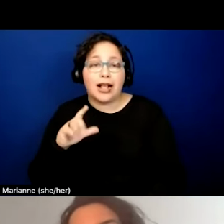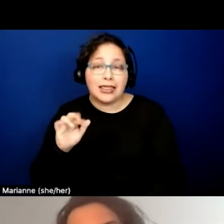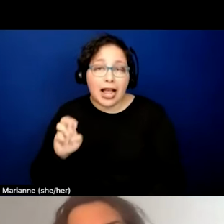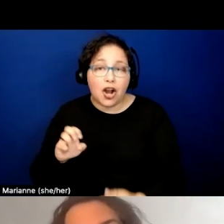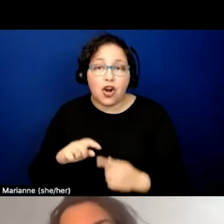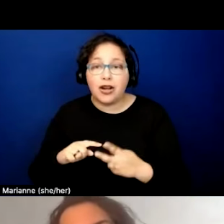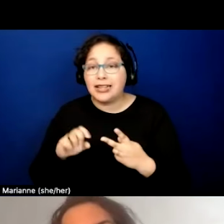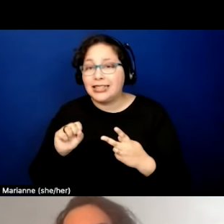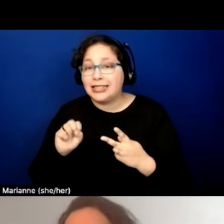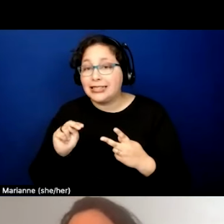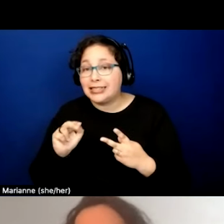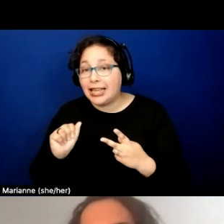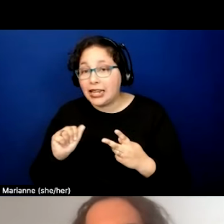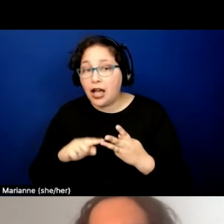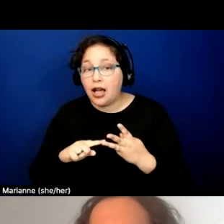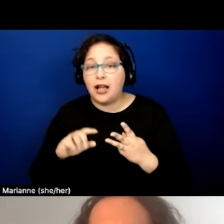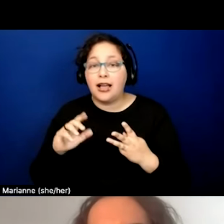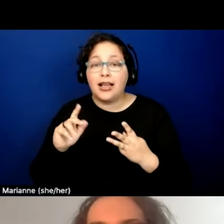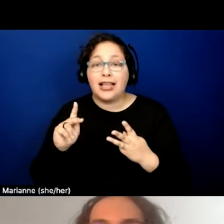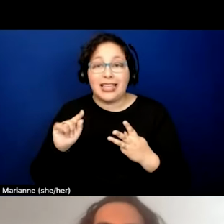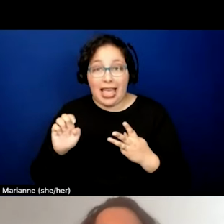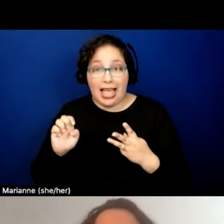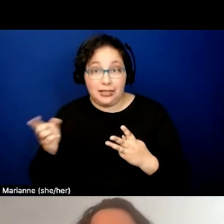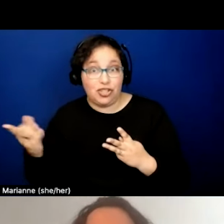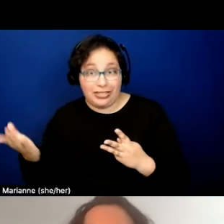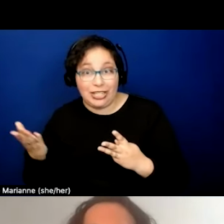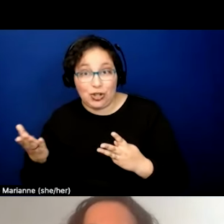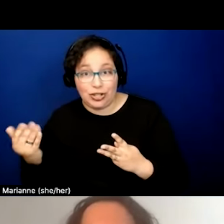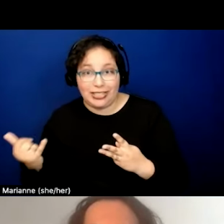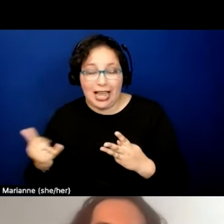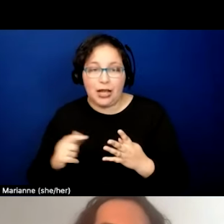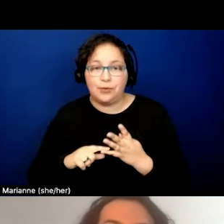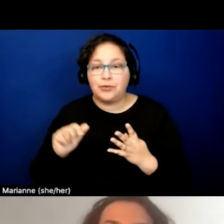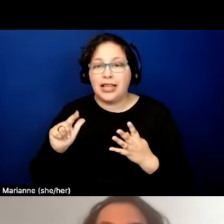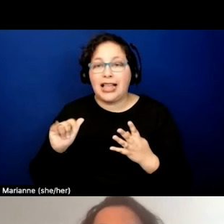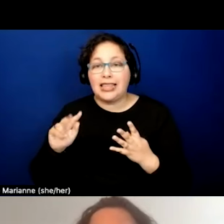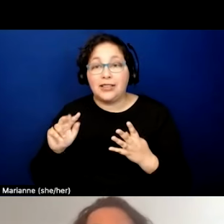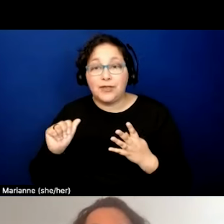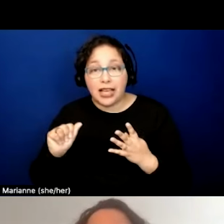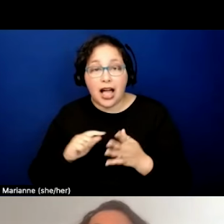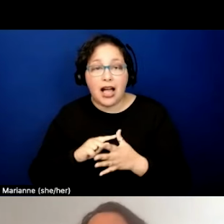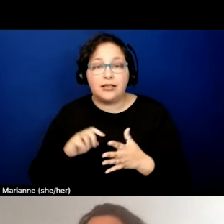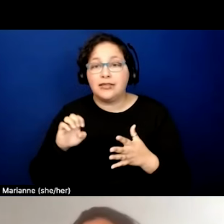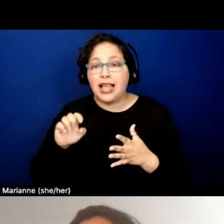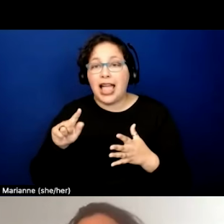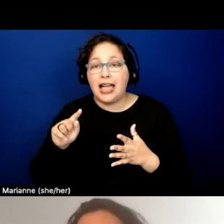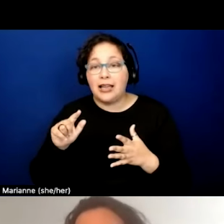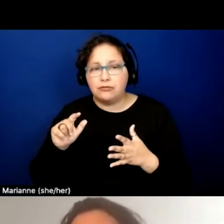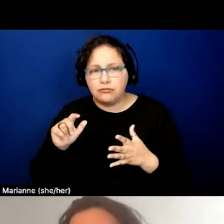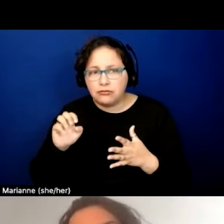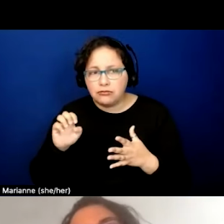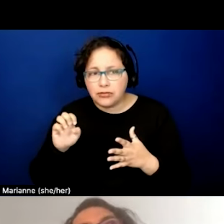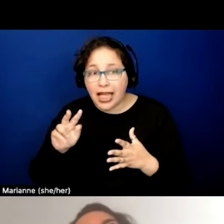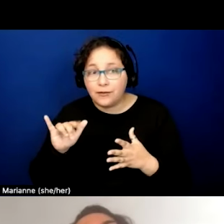Baran, Lauren McCarthy, Kate Hollenbach, who is here with us today, Olivia Michaela Ross, and Evelyn Massa. Together, we